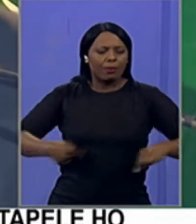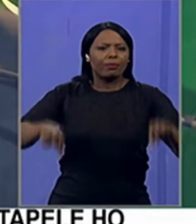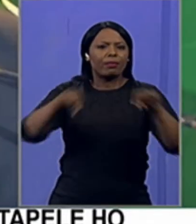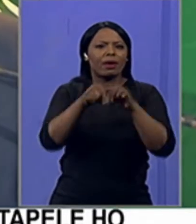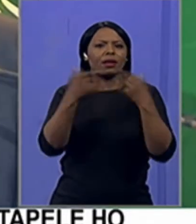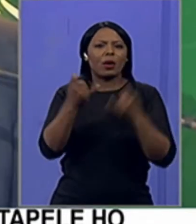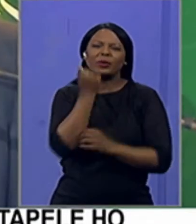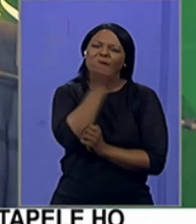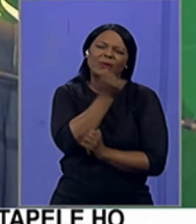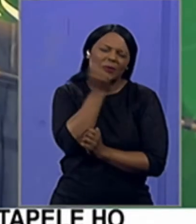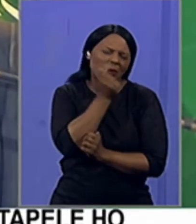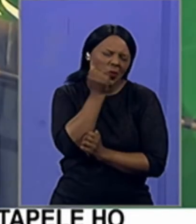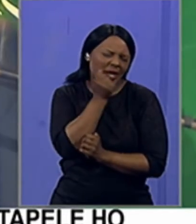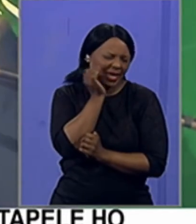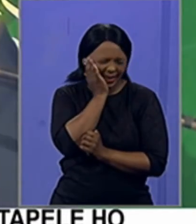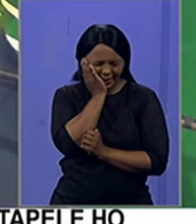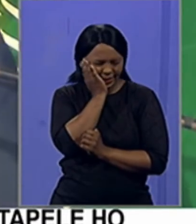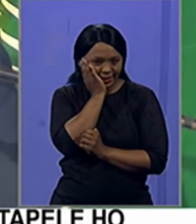I'm sorry about that.